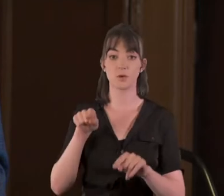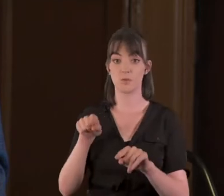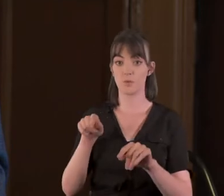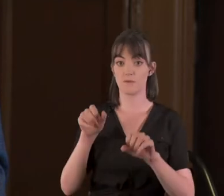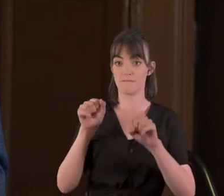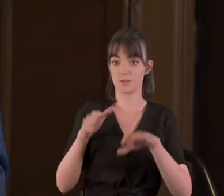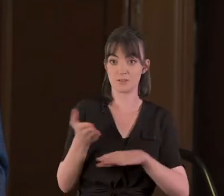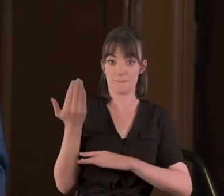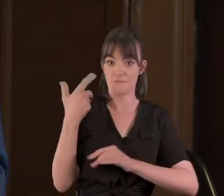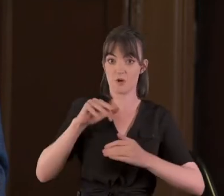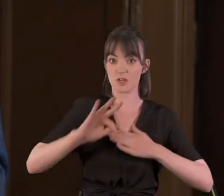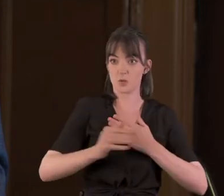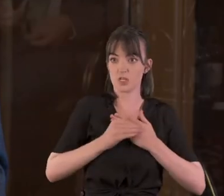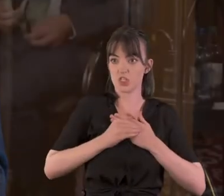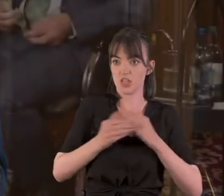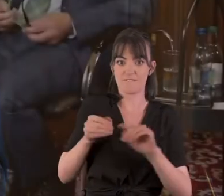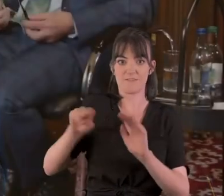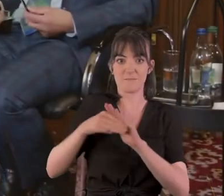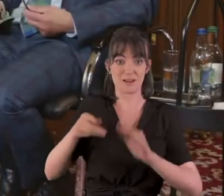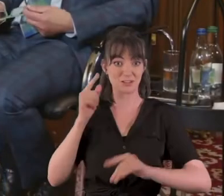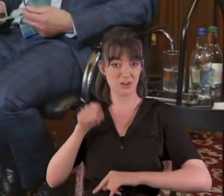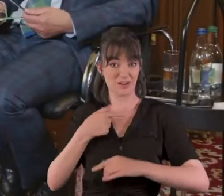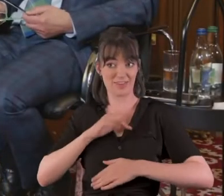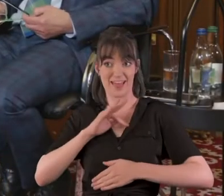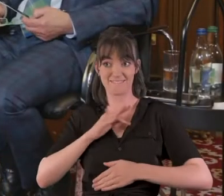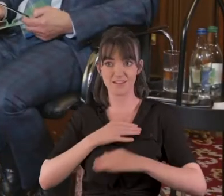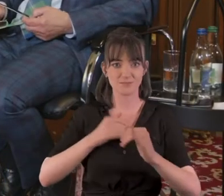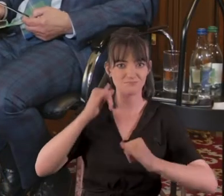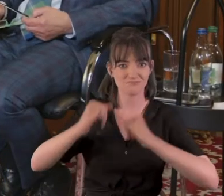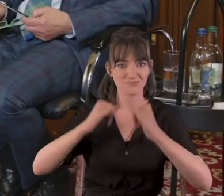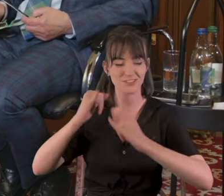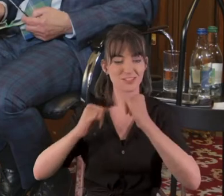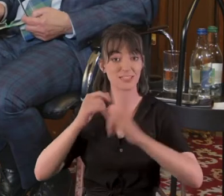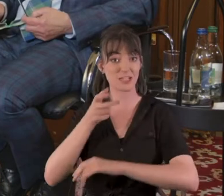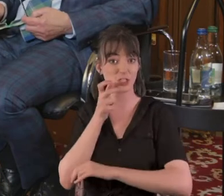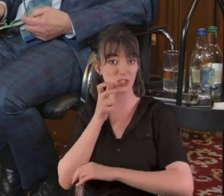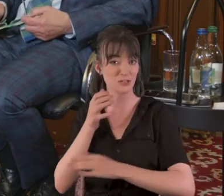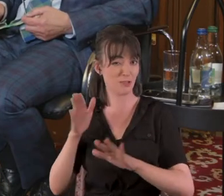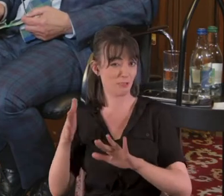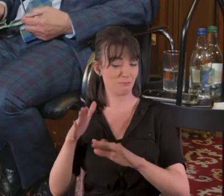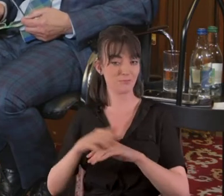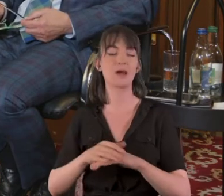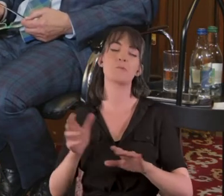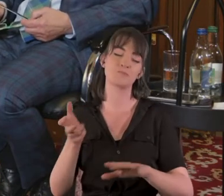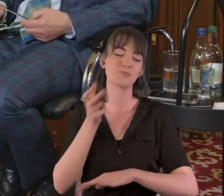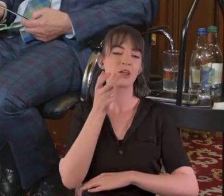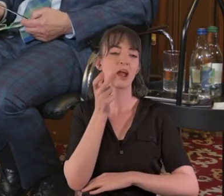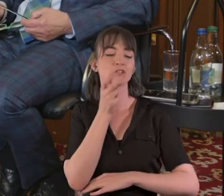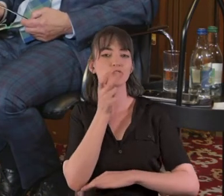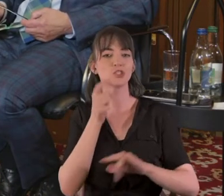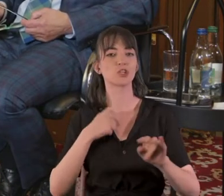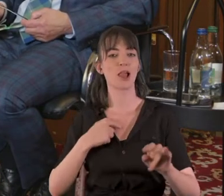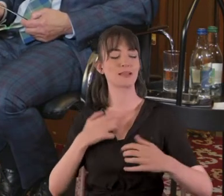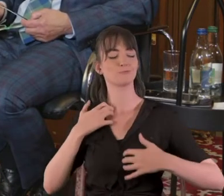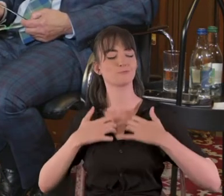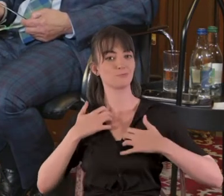minister criticising Winston Churchill, are you? Well, I mean, Churchill is a very complex character, and I